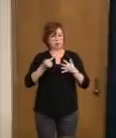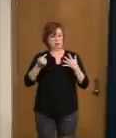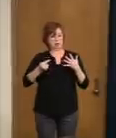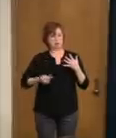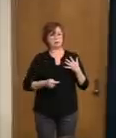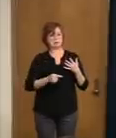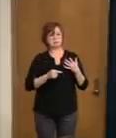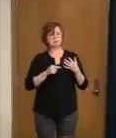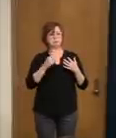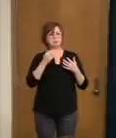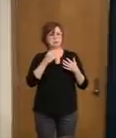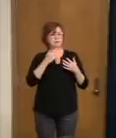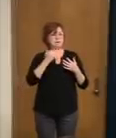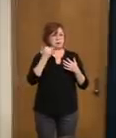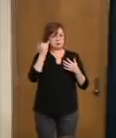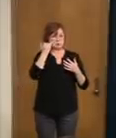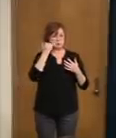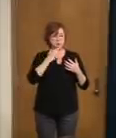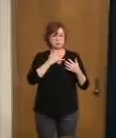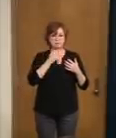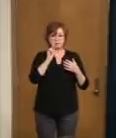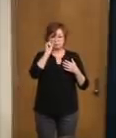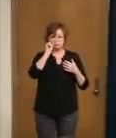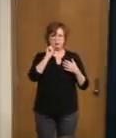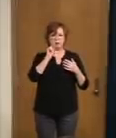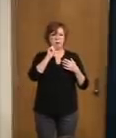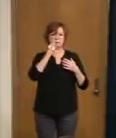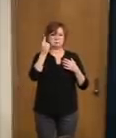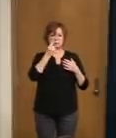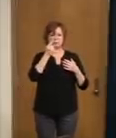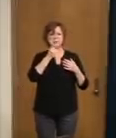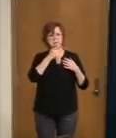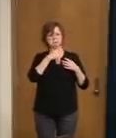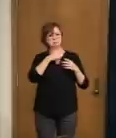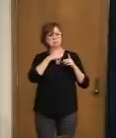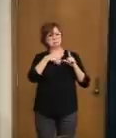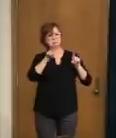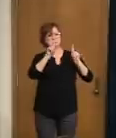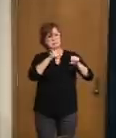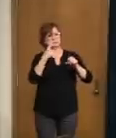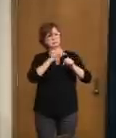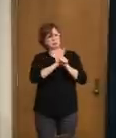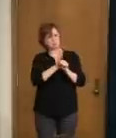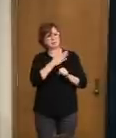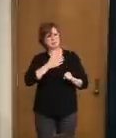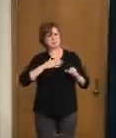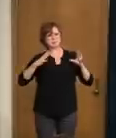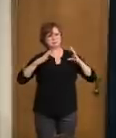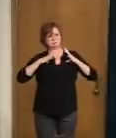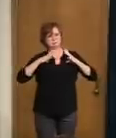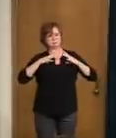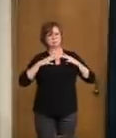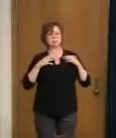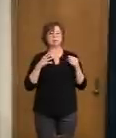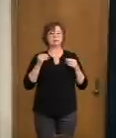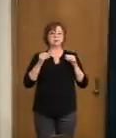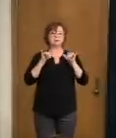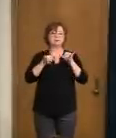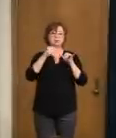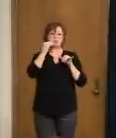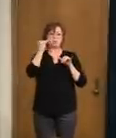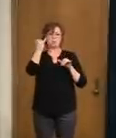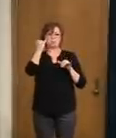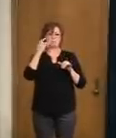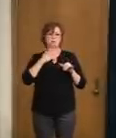that, please make sure that you stay at home if you're unwell and seek testing and follow all the measures that we should all be familiar with. Thank